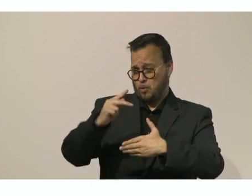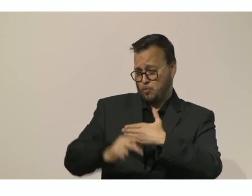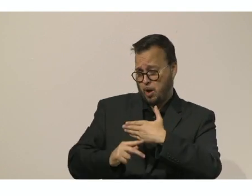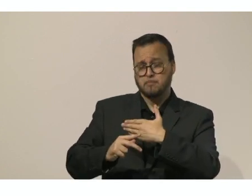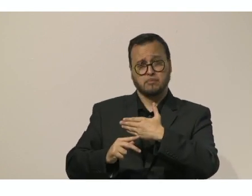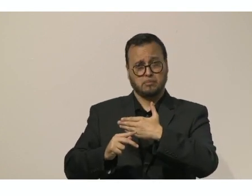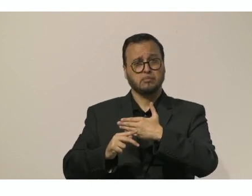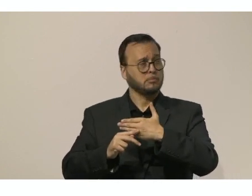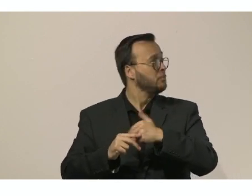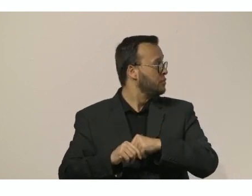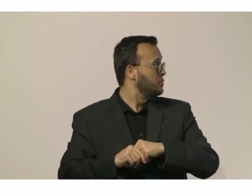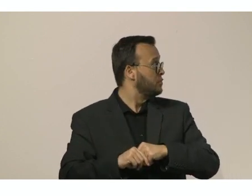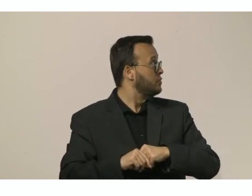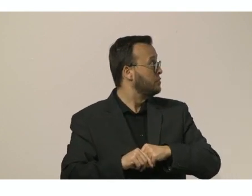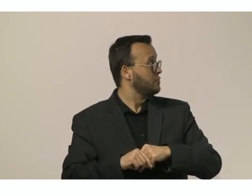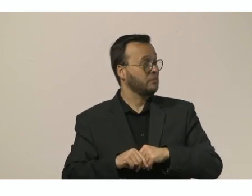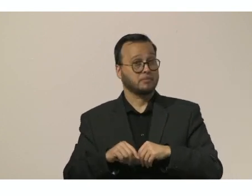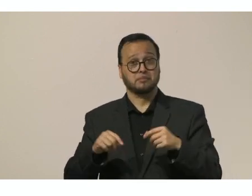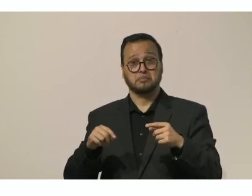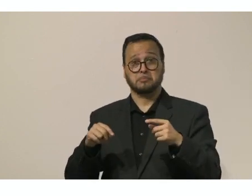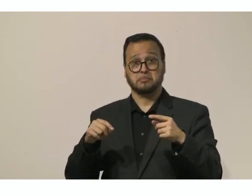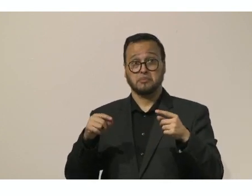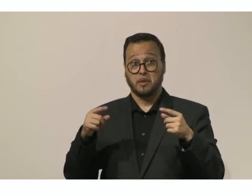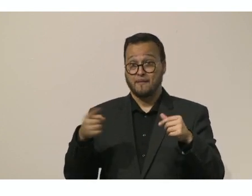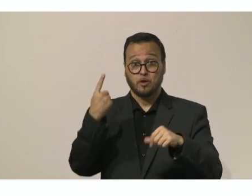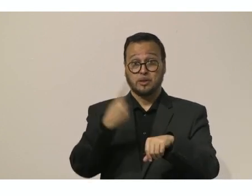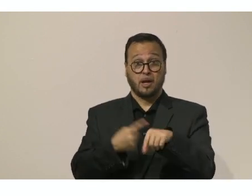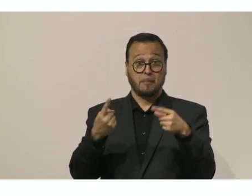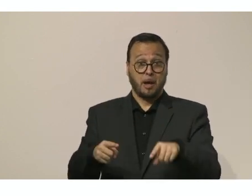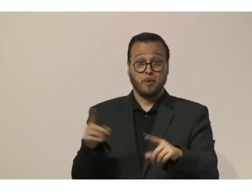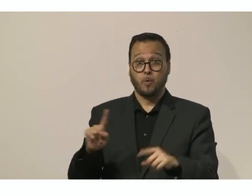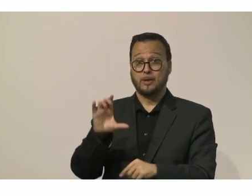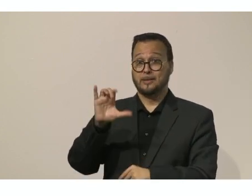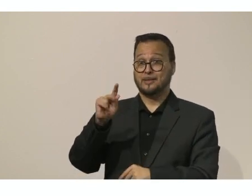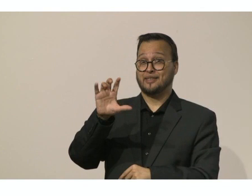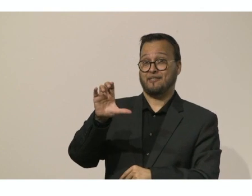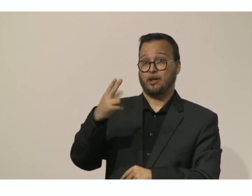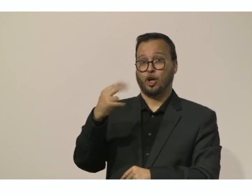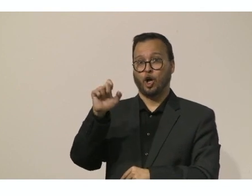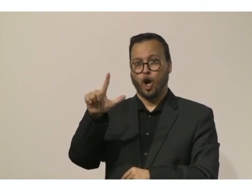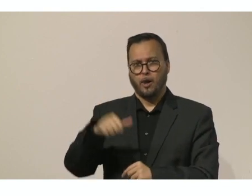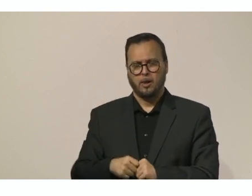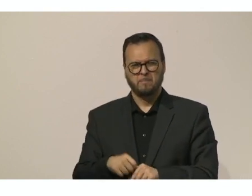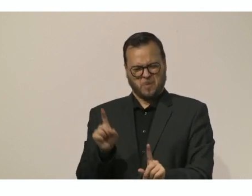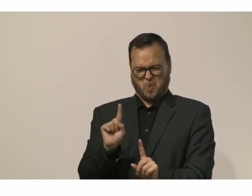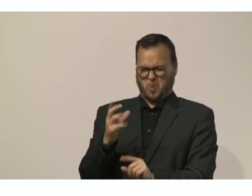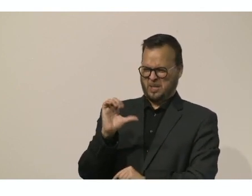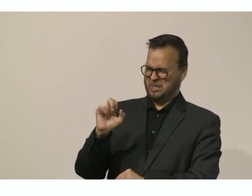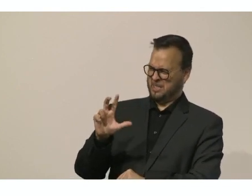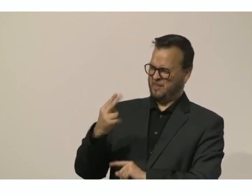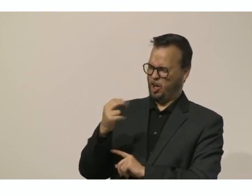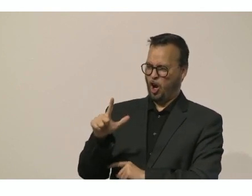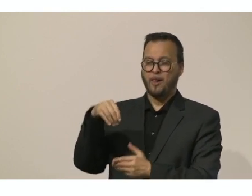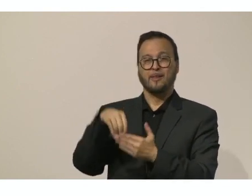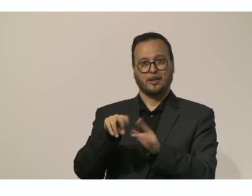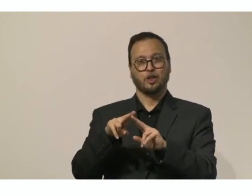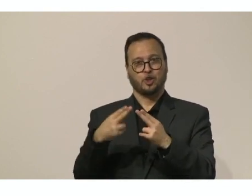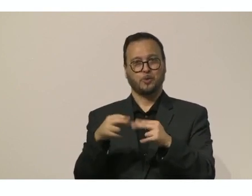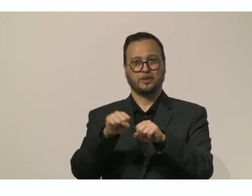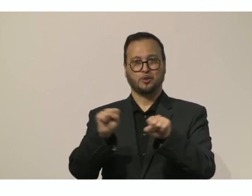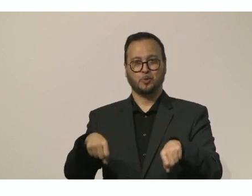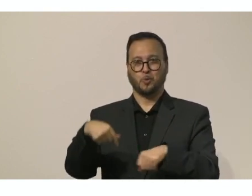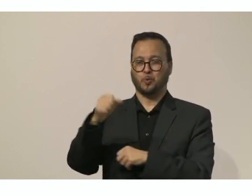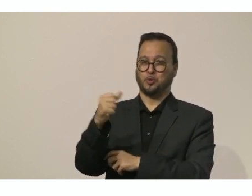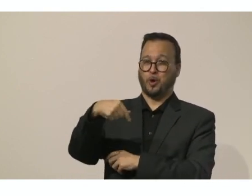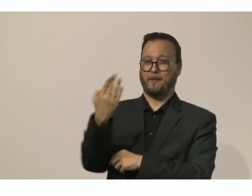into Manhattan for the first time at Civic Hall. Civic Hall is located in Union Square and 14th Street. This will